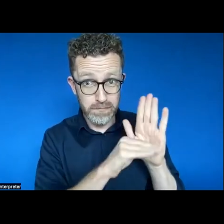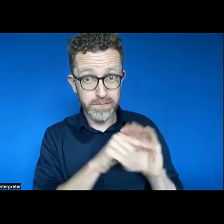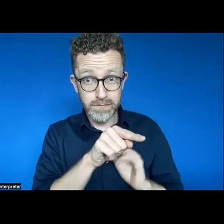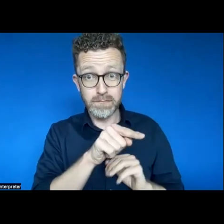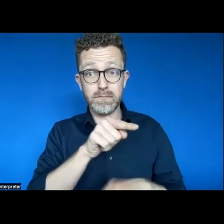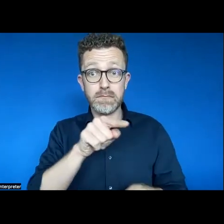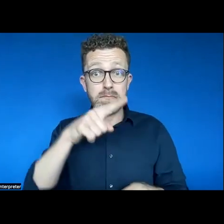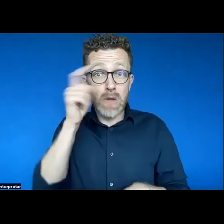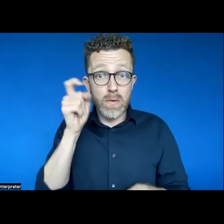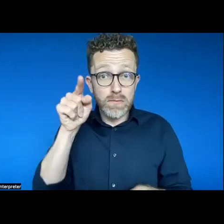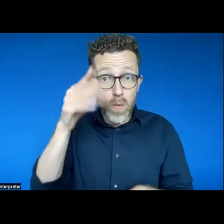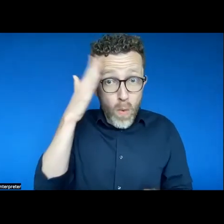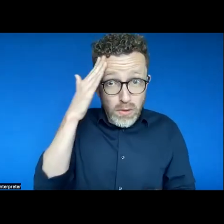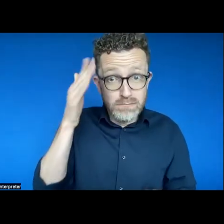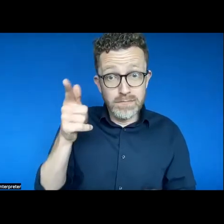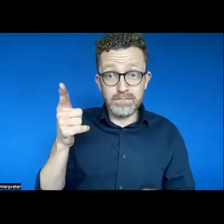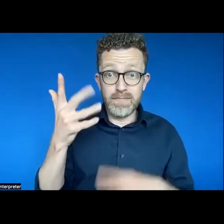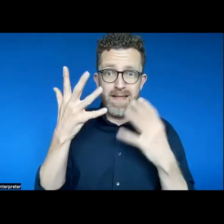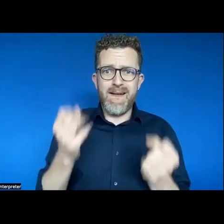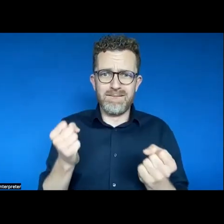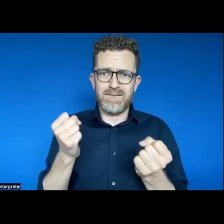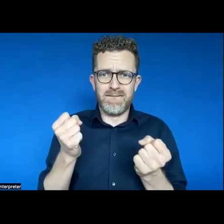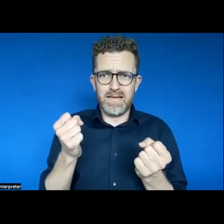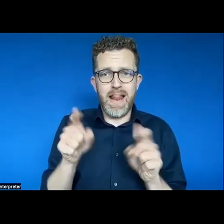the money will come to support will